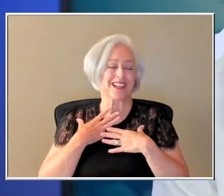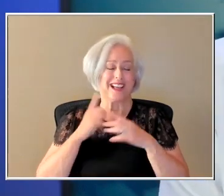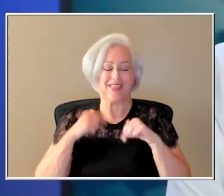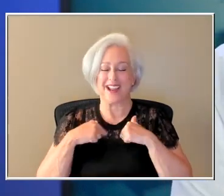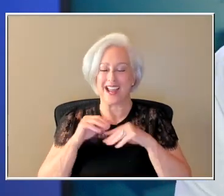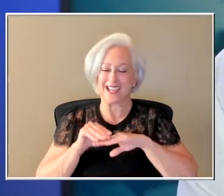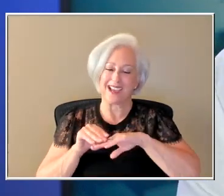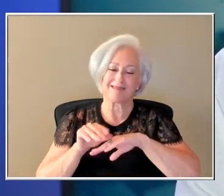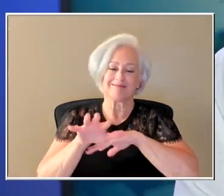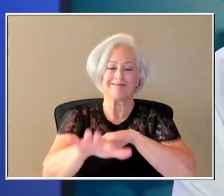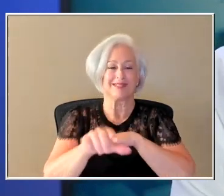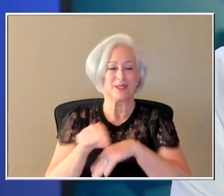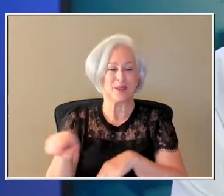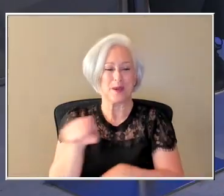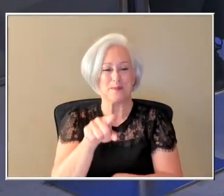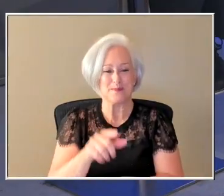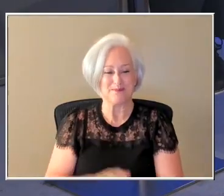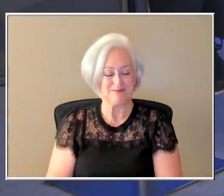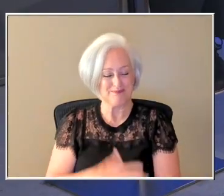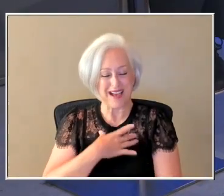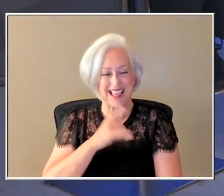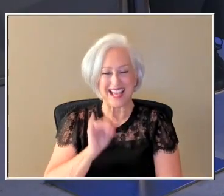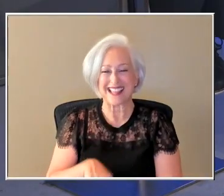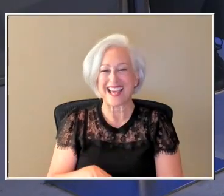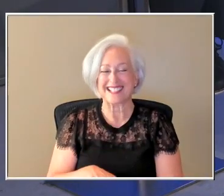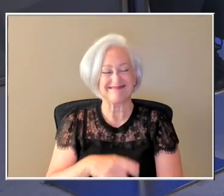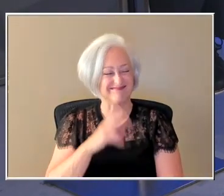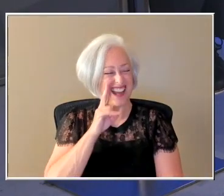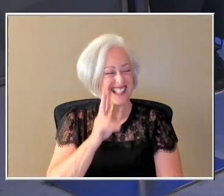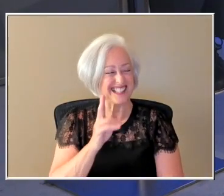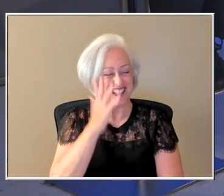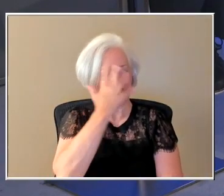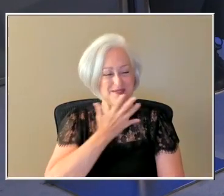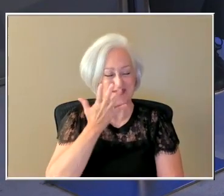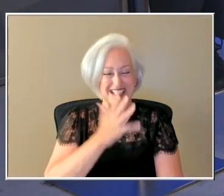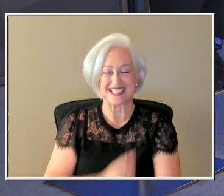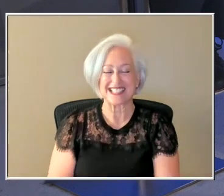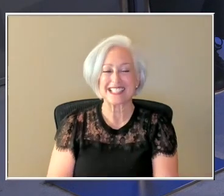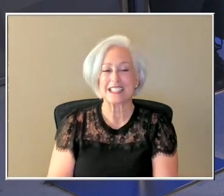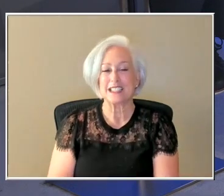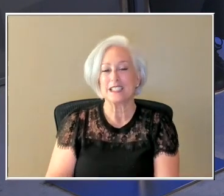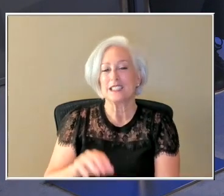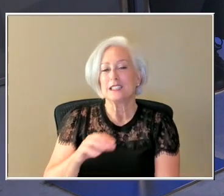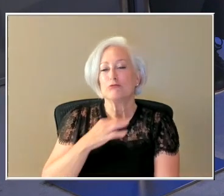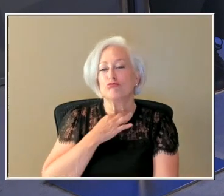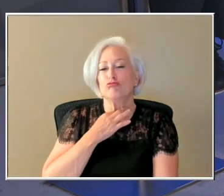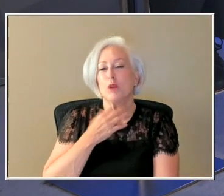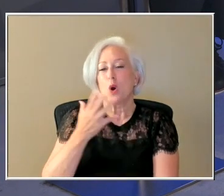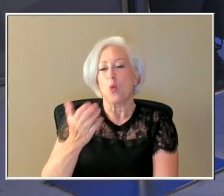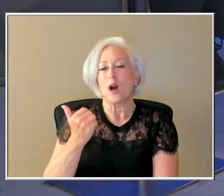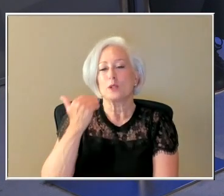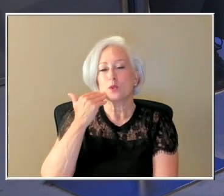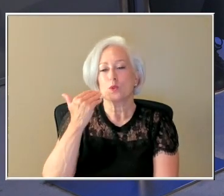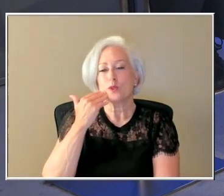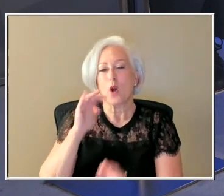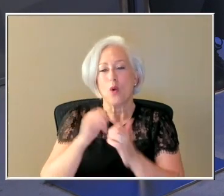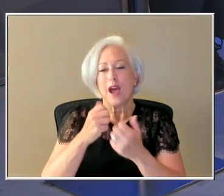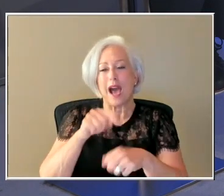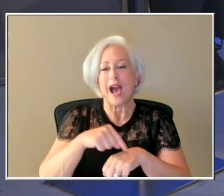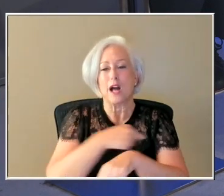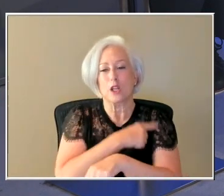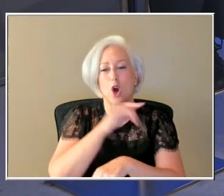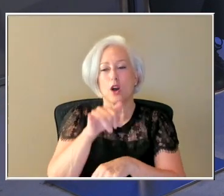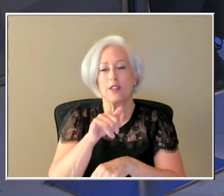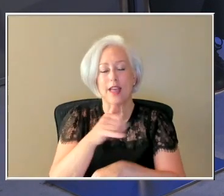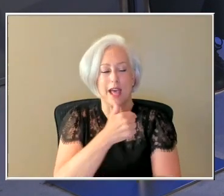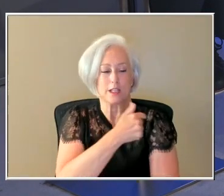can tell. And I like that. I can tell by the look on your face. Stu also wants to know, how long did the shoulder surgery take? And just explain a little